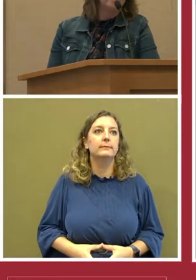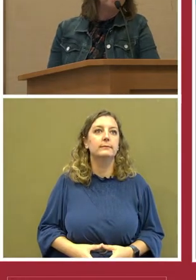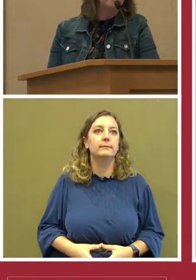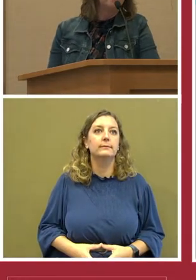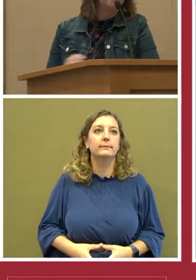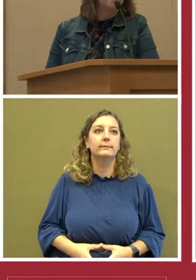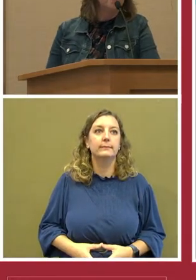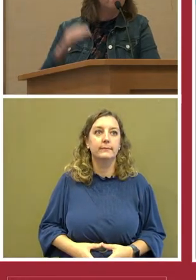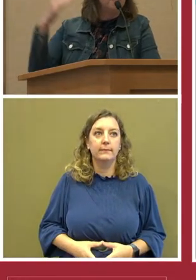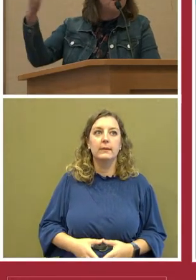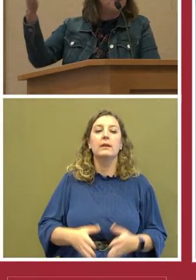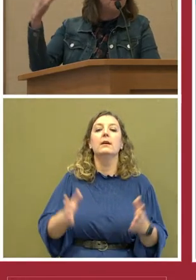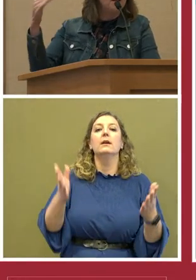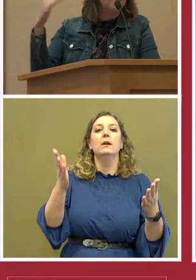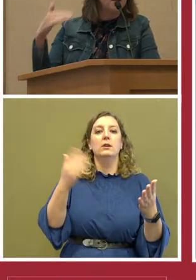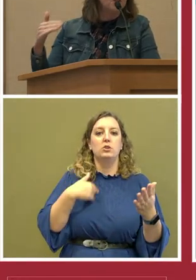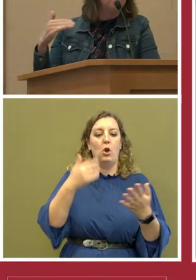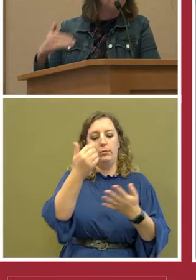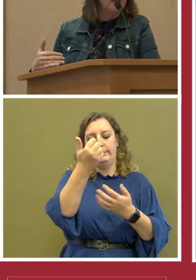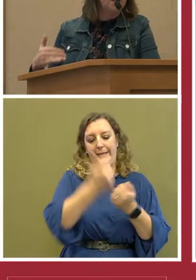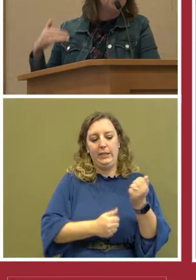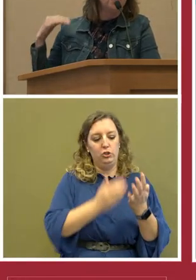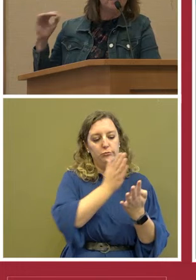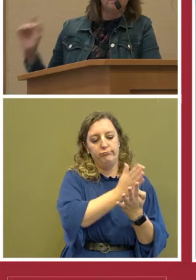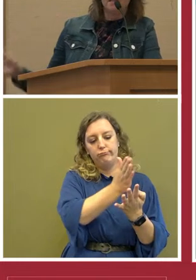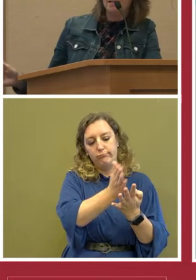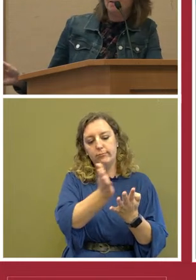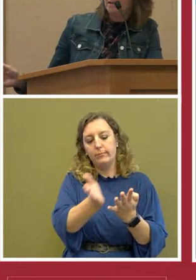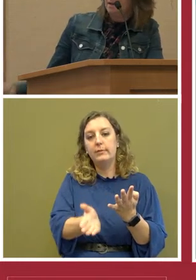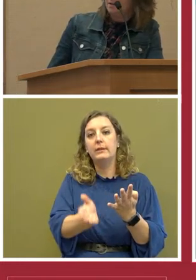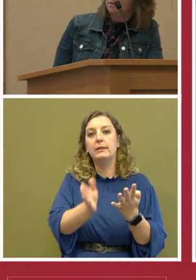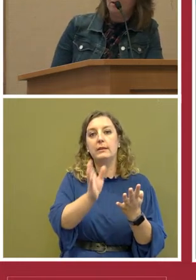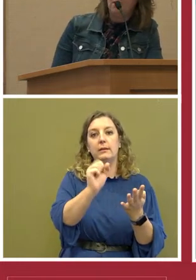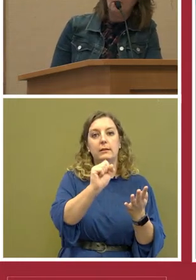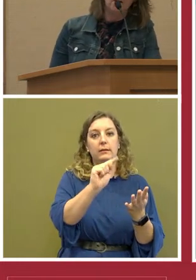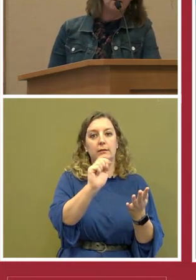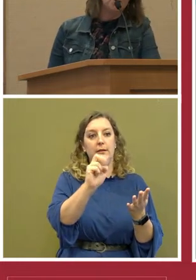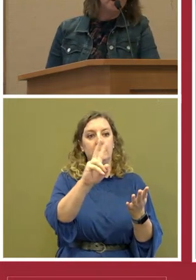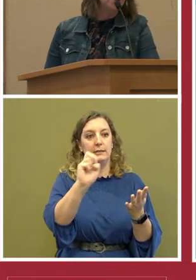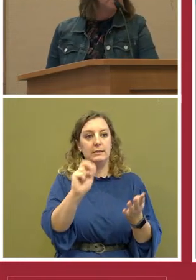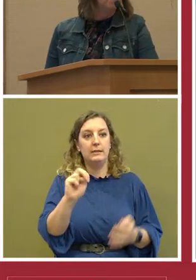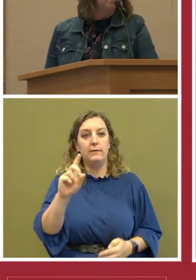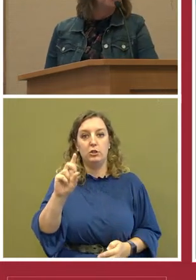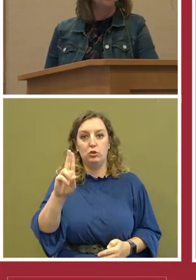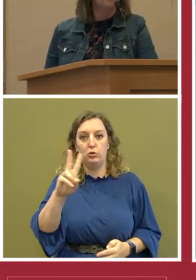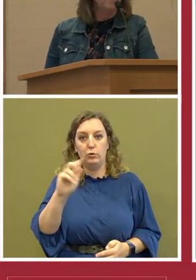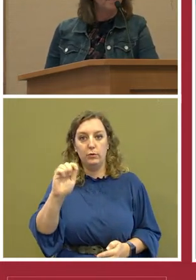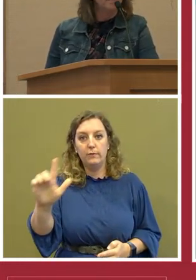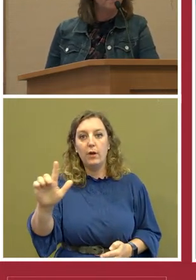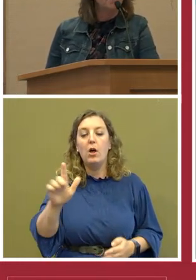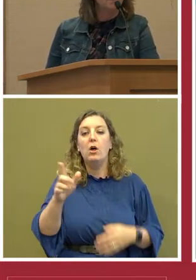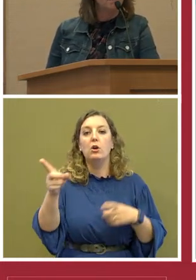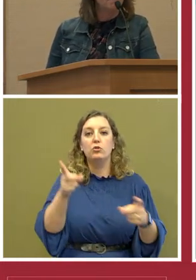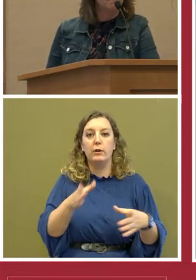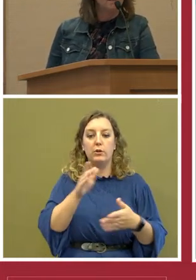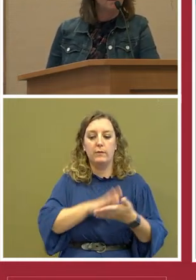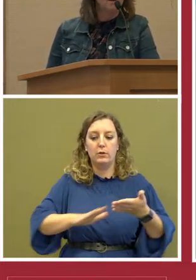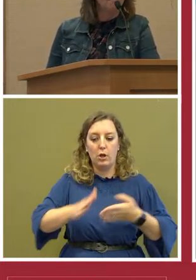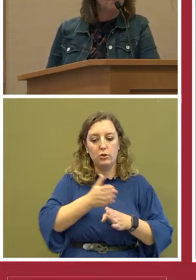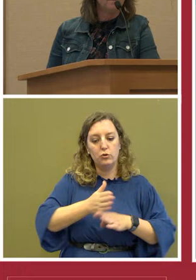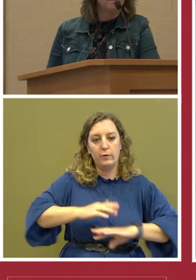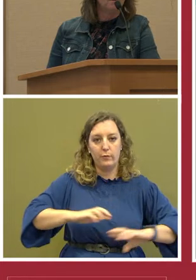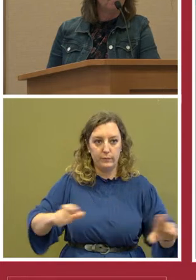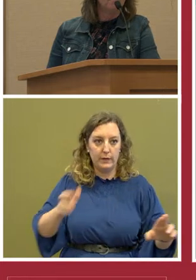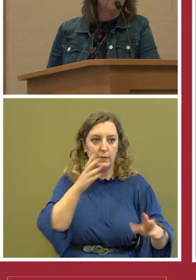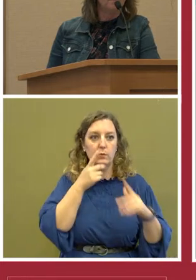So we're gonna take these kind of in each section for each, and Stephen Duvall, our Director of College and Career Readiness, is gonna kick it